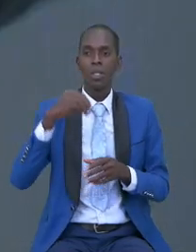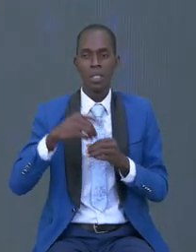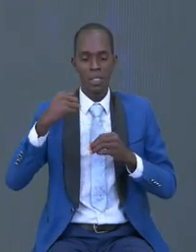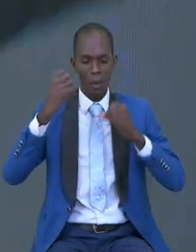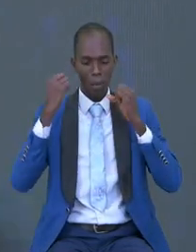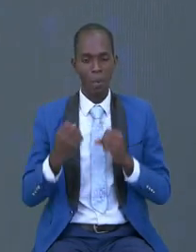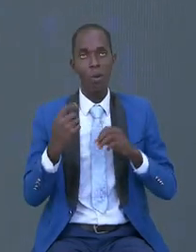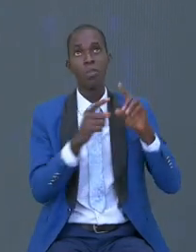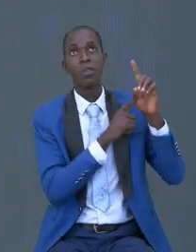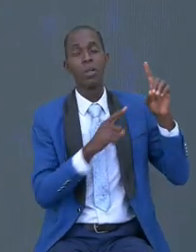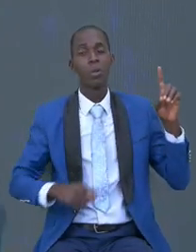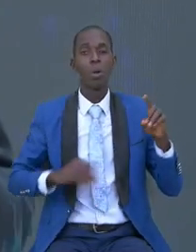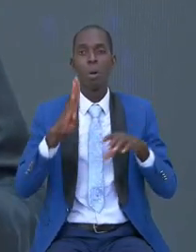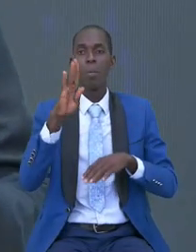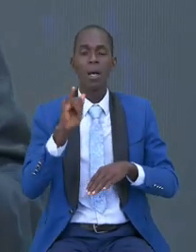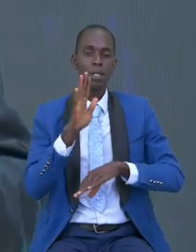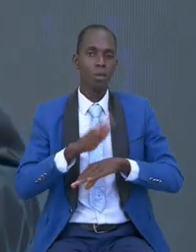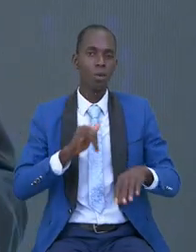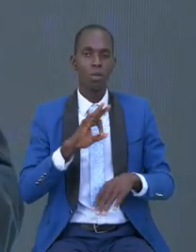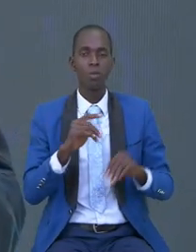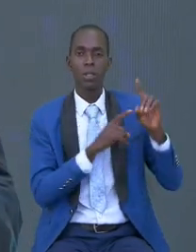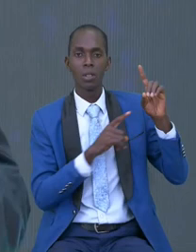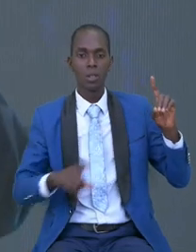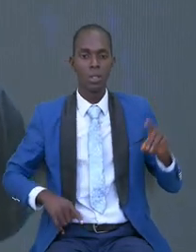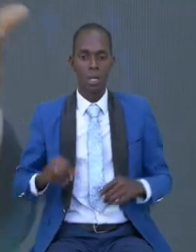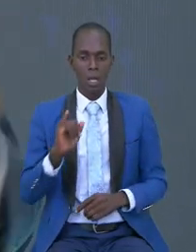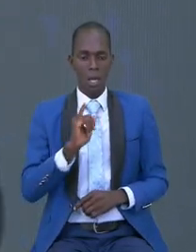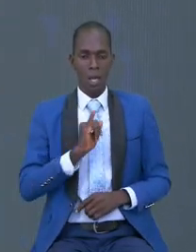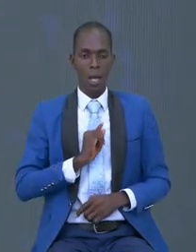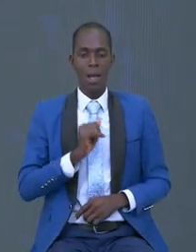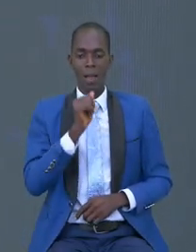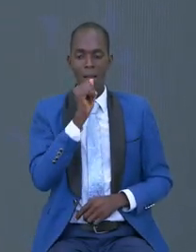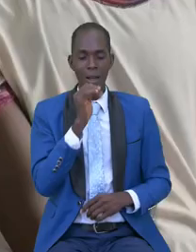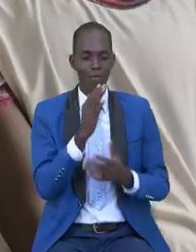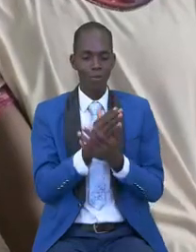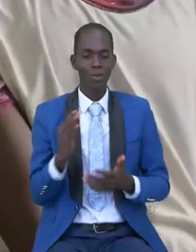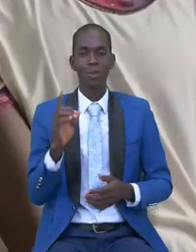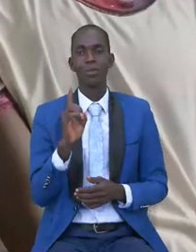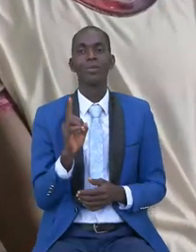Lord, by the calling of the Lord, I am somebody.